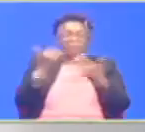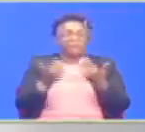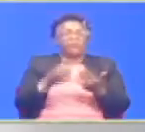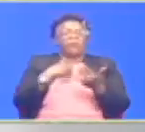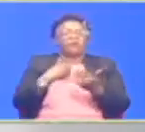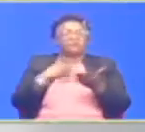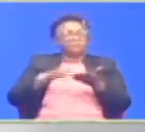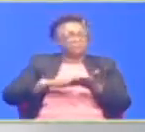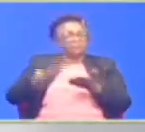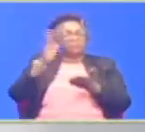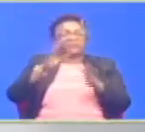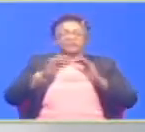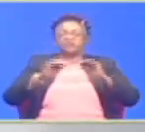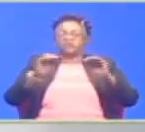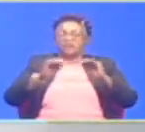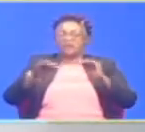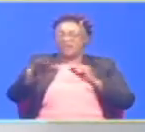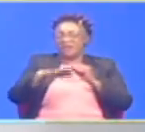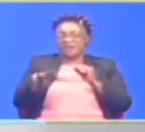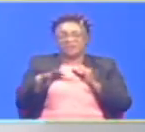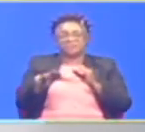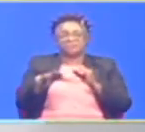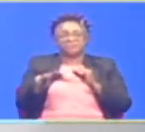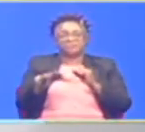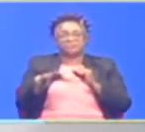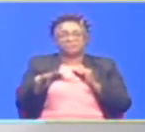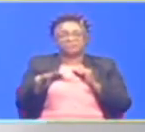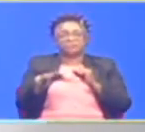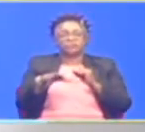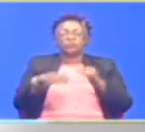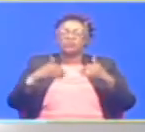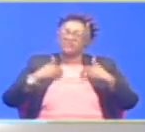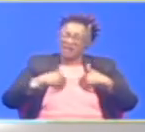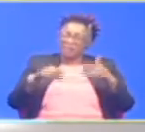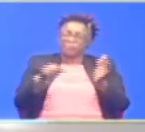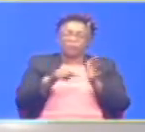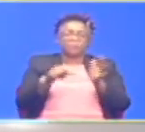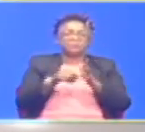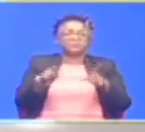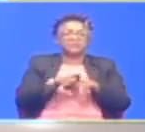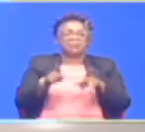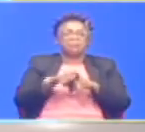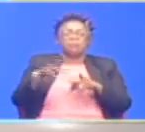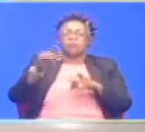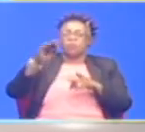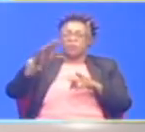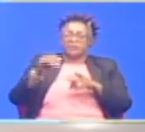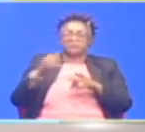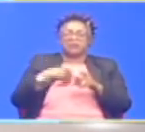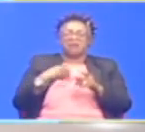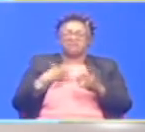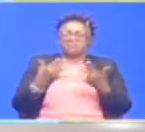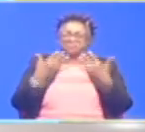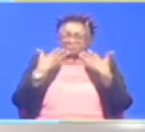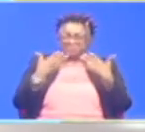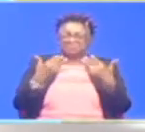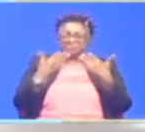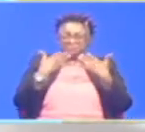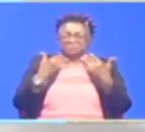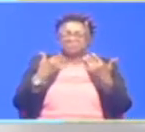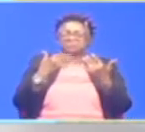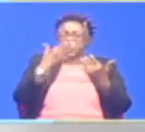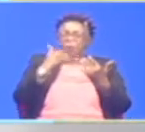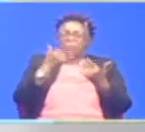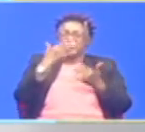teams training in the area. Tumekuwa na shida kama tunatrainia kama pale Ihura, kuna vumbi, mahoma pia kwa wachezaji,